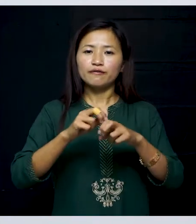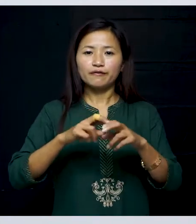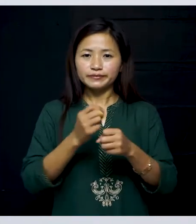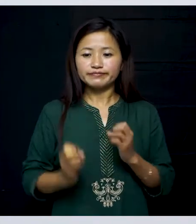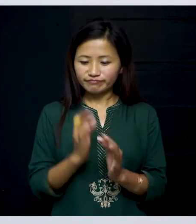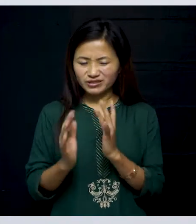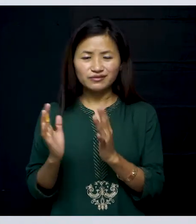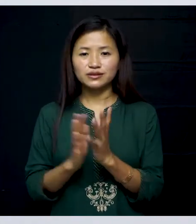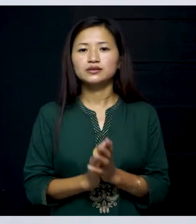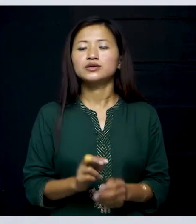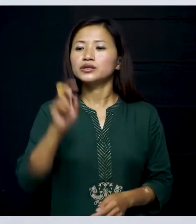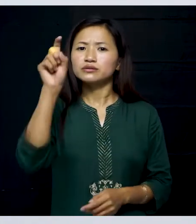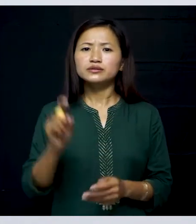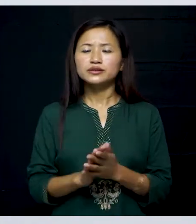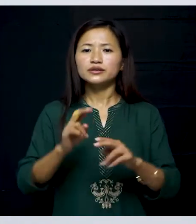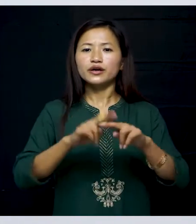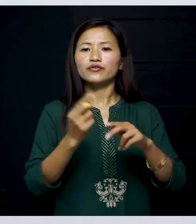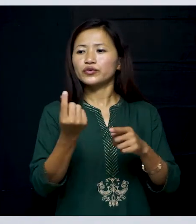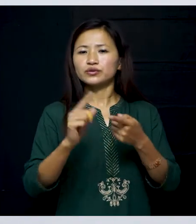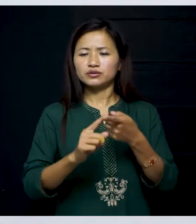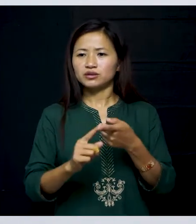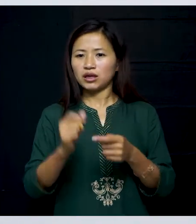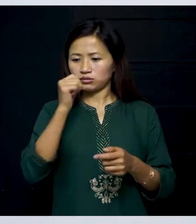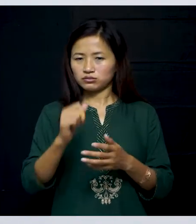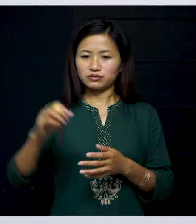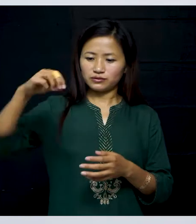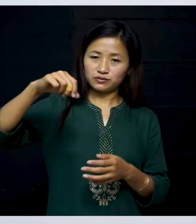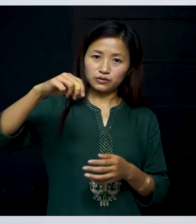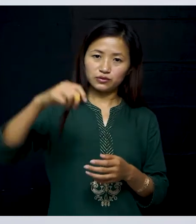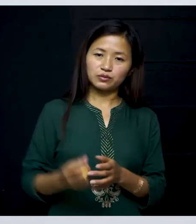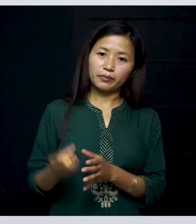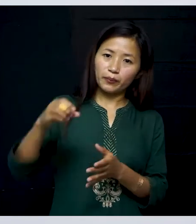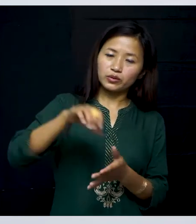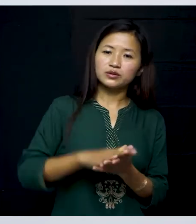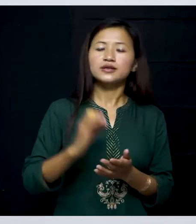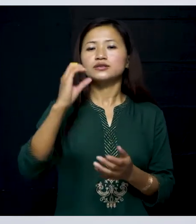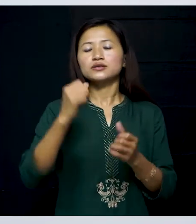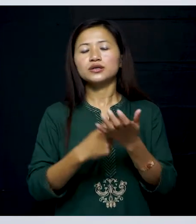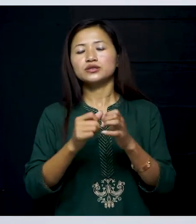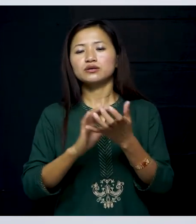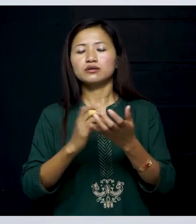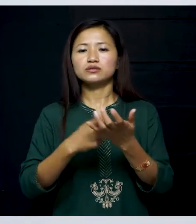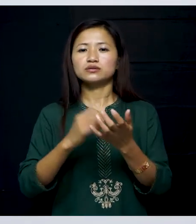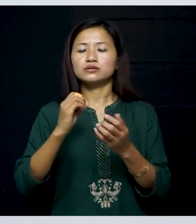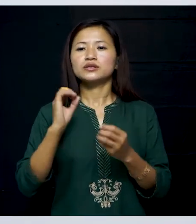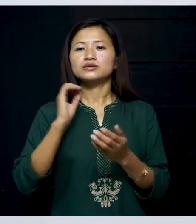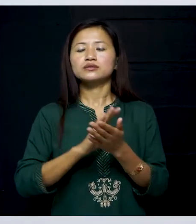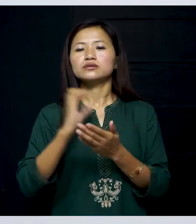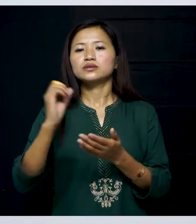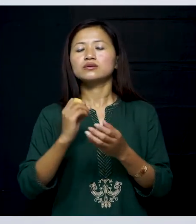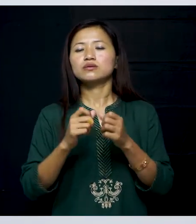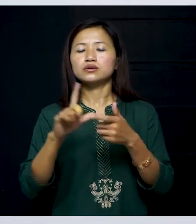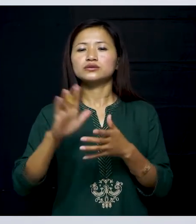fuel, right? You have some people use firewood as fuel, some people will use charcoal, some people will use LPG,